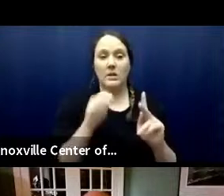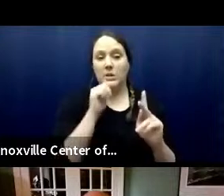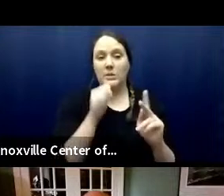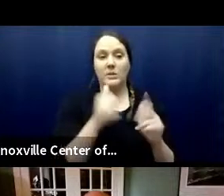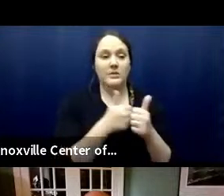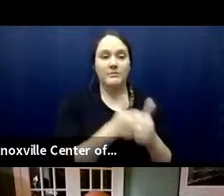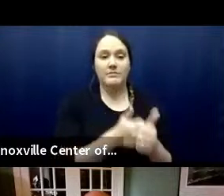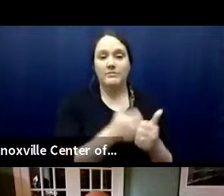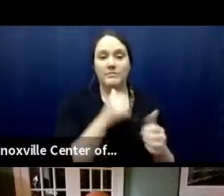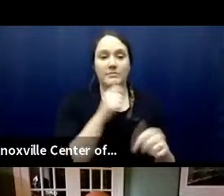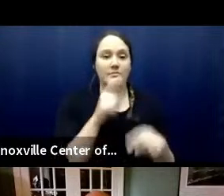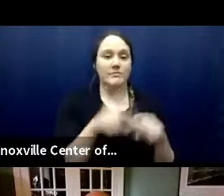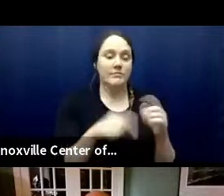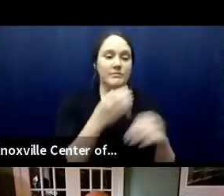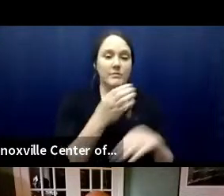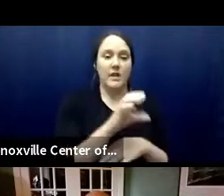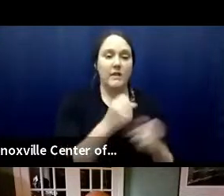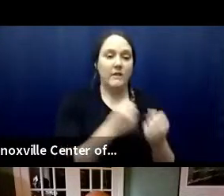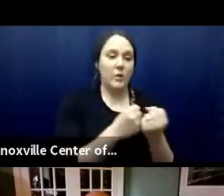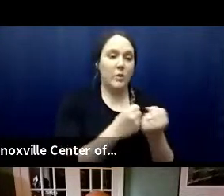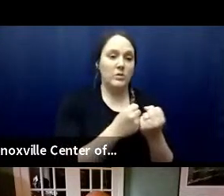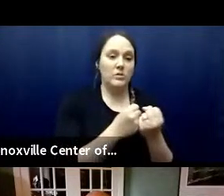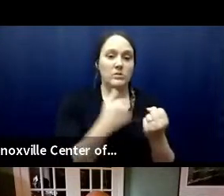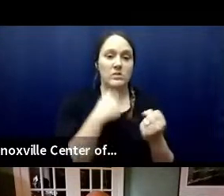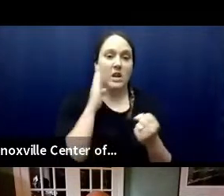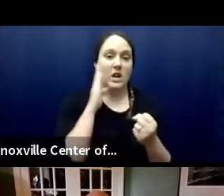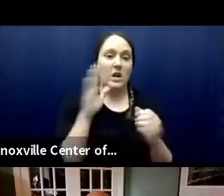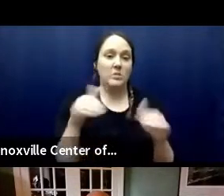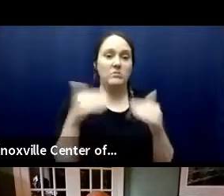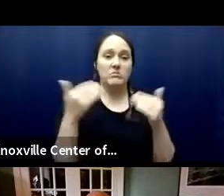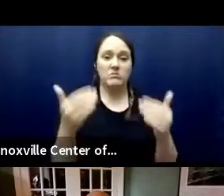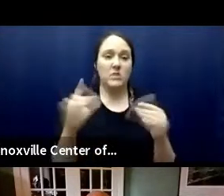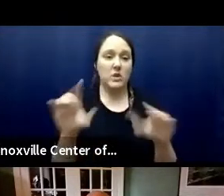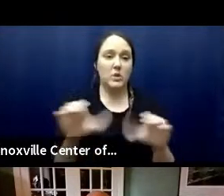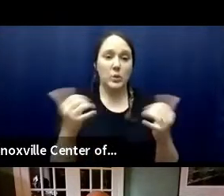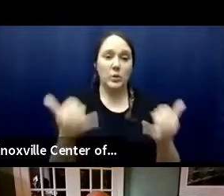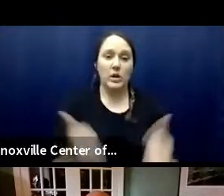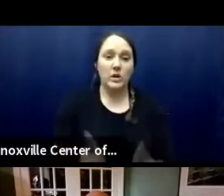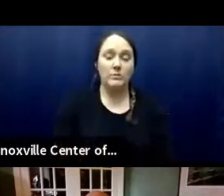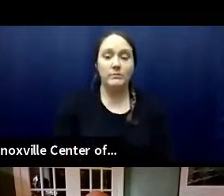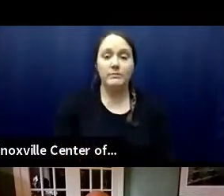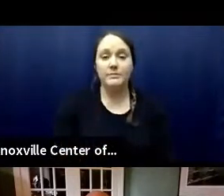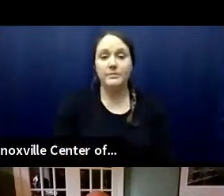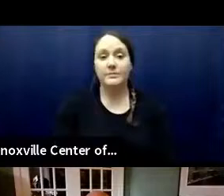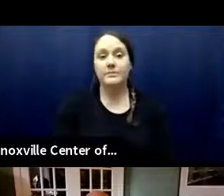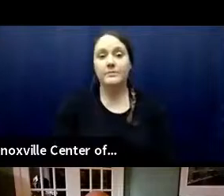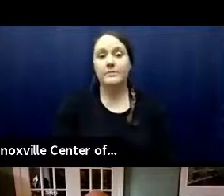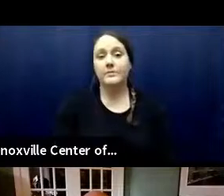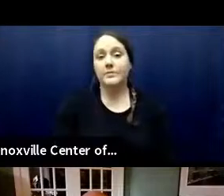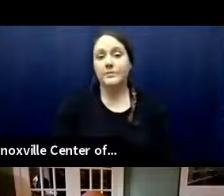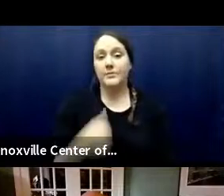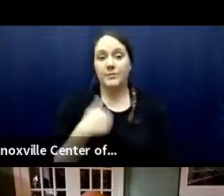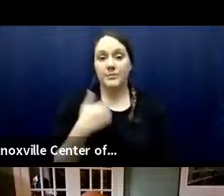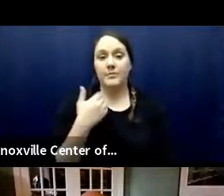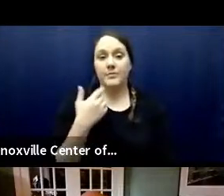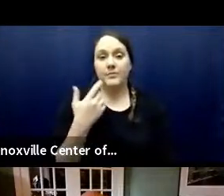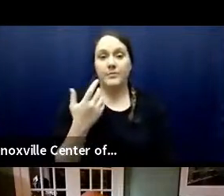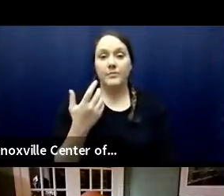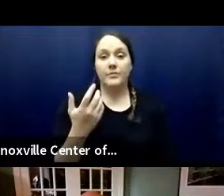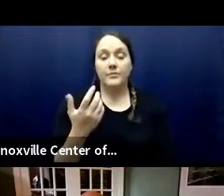not enforceable. I would just go ahead and do it now, frankly. I mean, I have